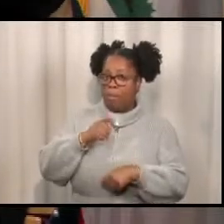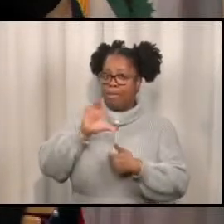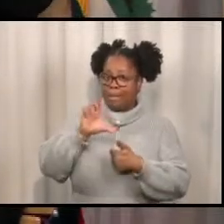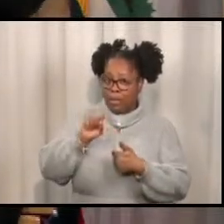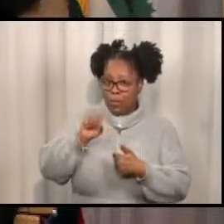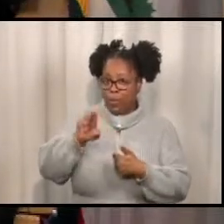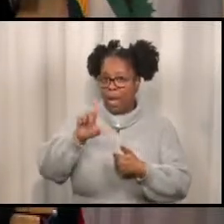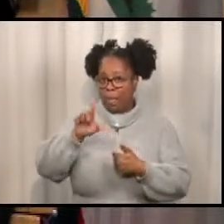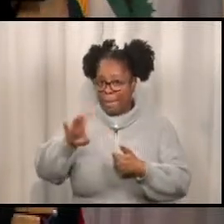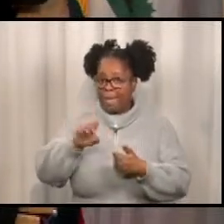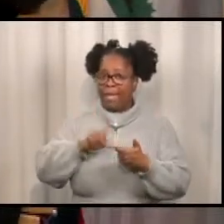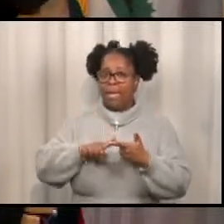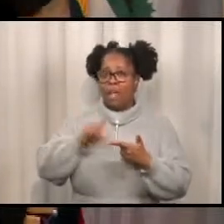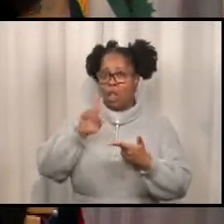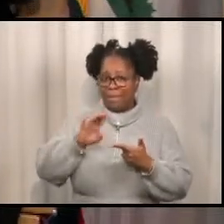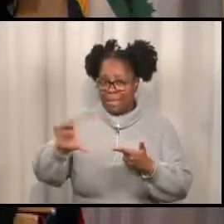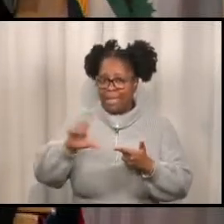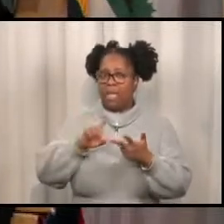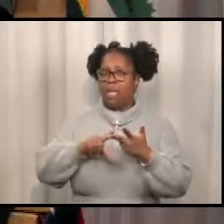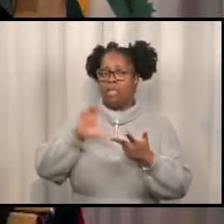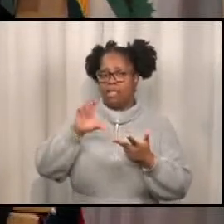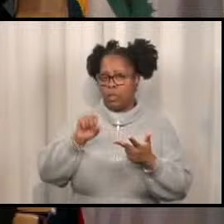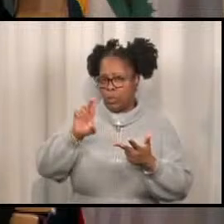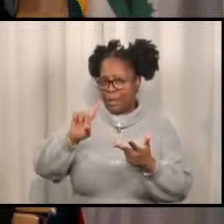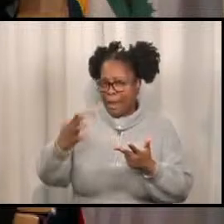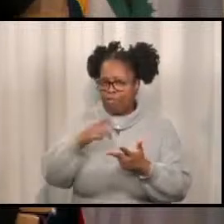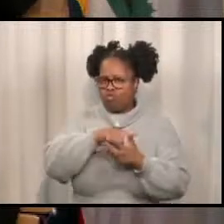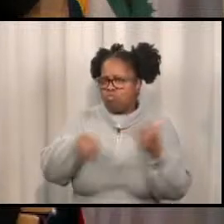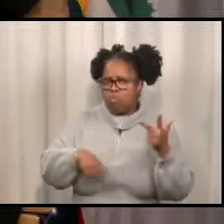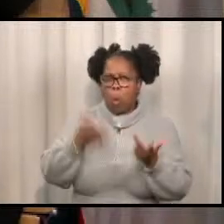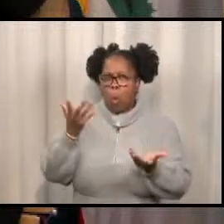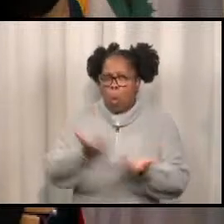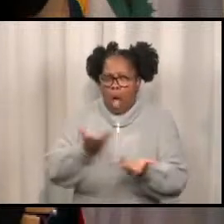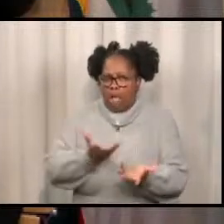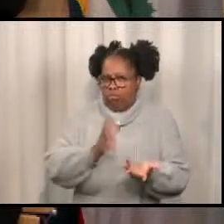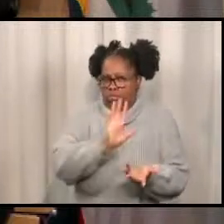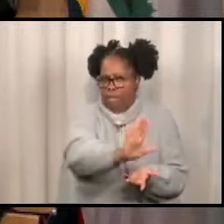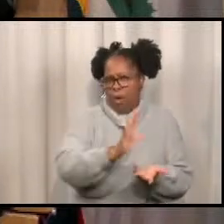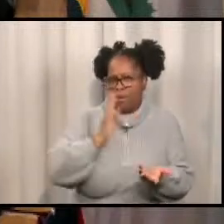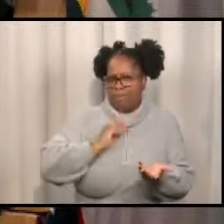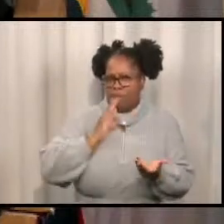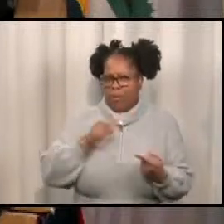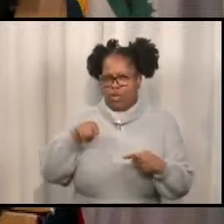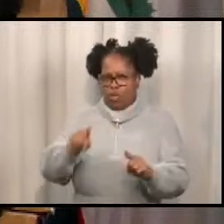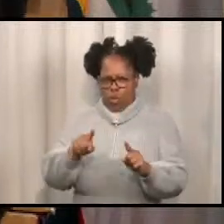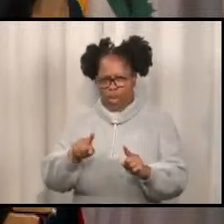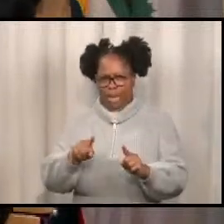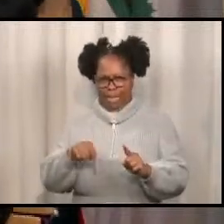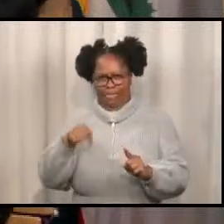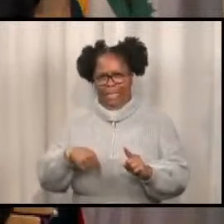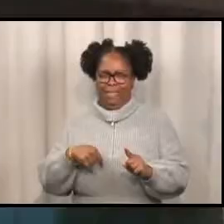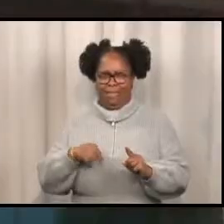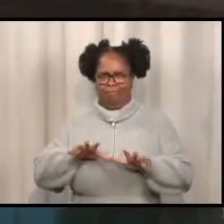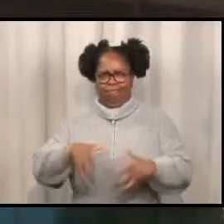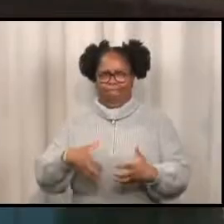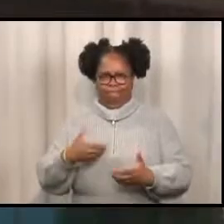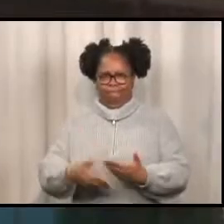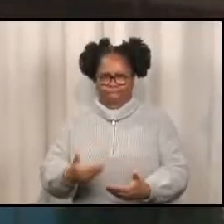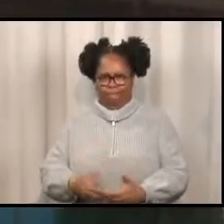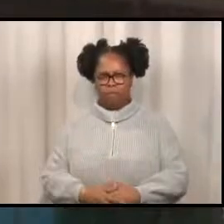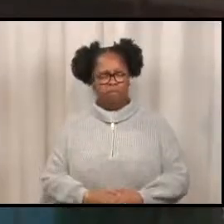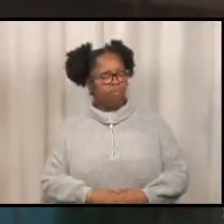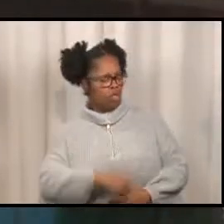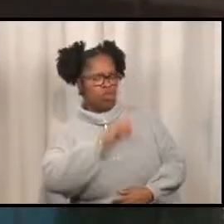Long Beach City College, and Cal State Dominguez Hills, what experiences do you think they'll have during the course of this cohort? Sure. As